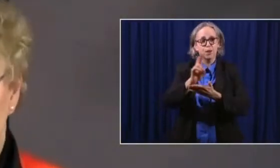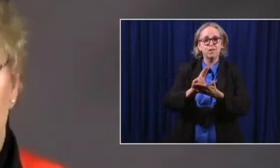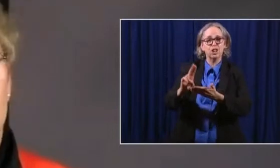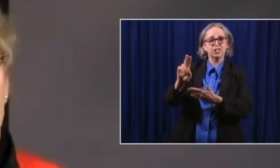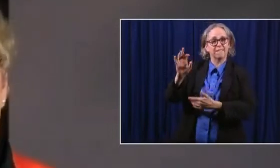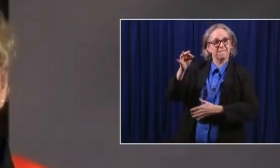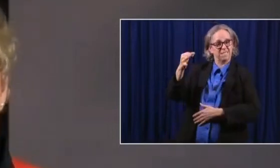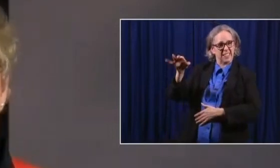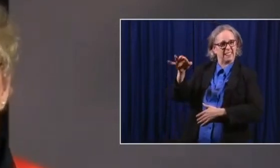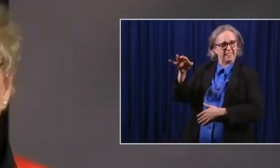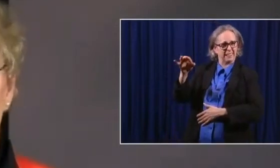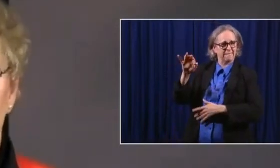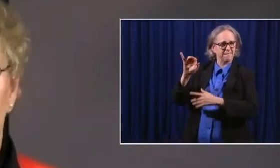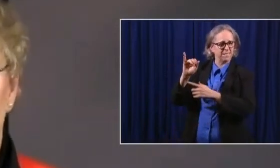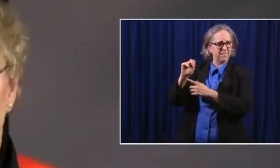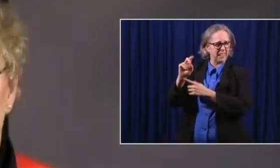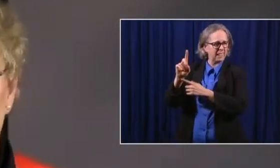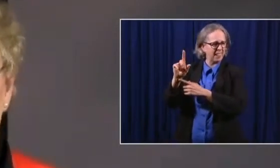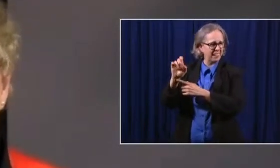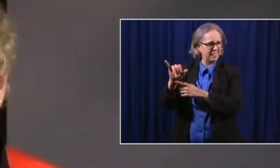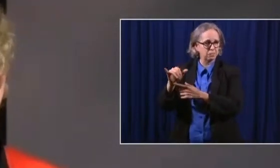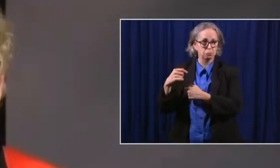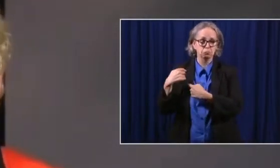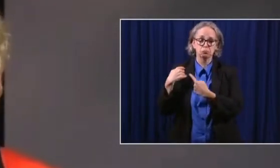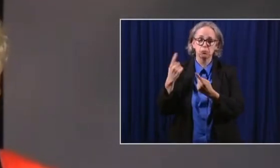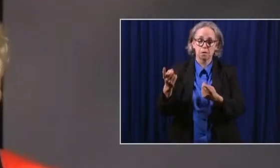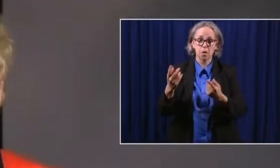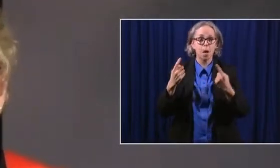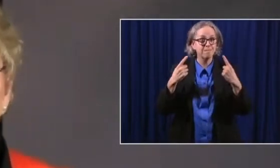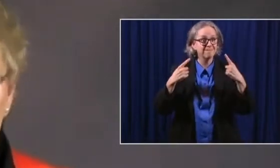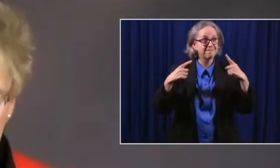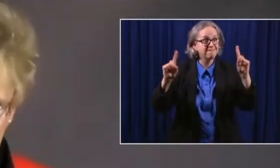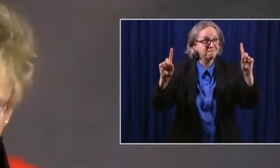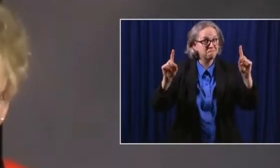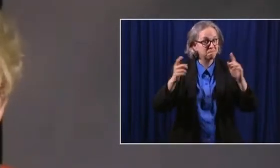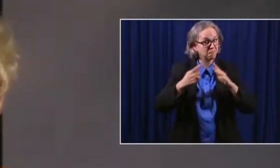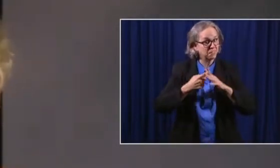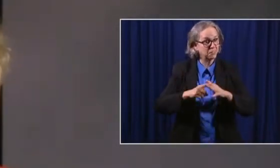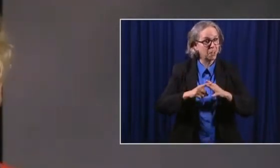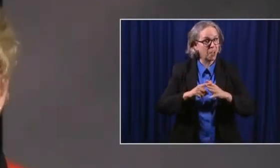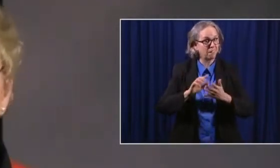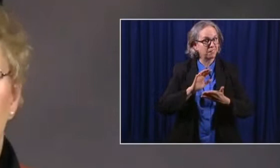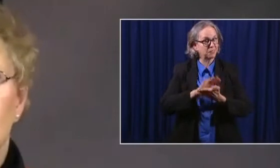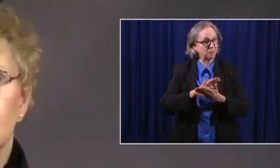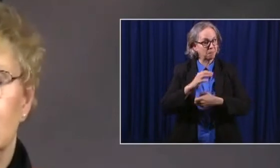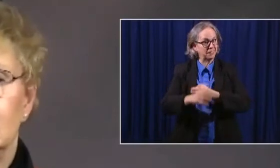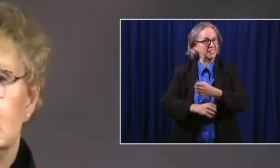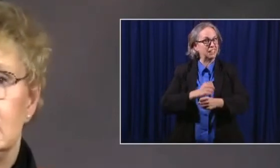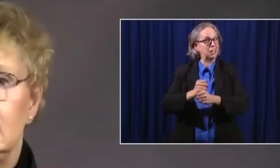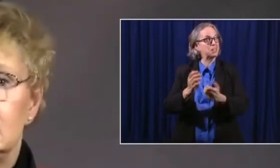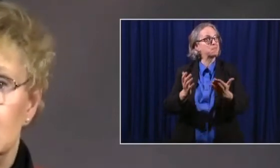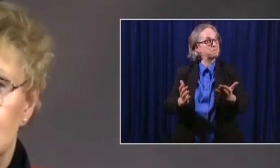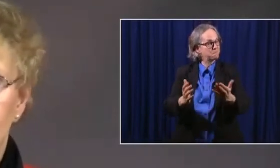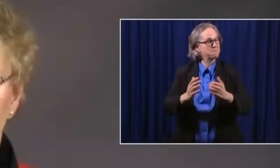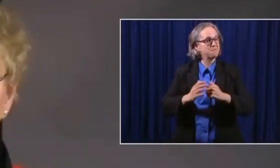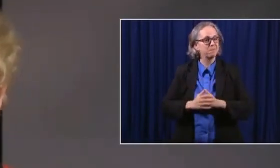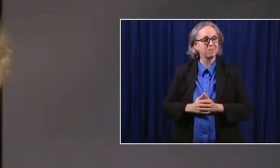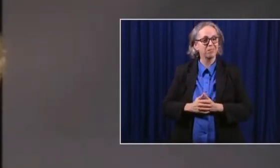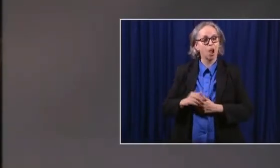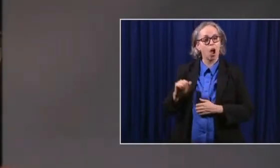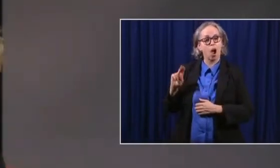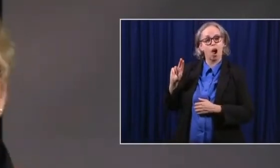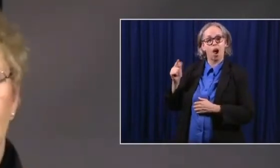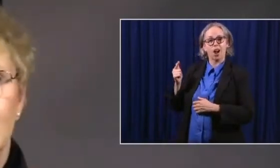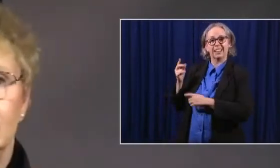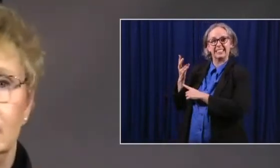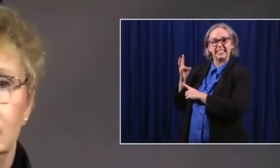made a successful start thus far to the 2021 academic year. We began classes August 17. Today is